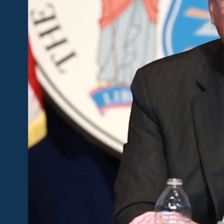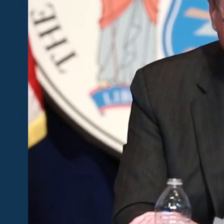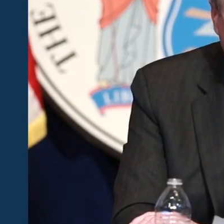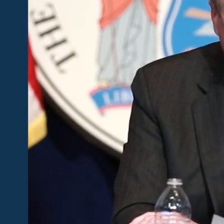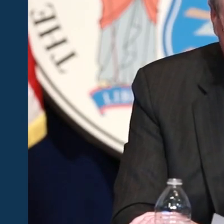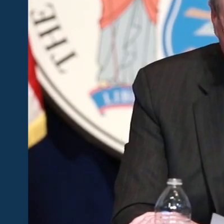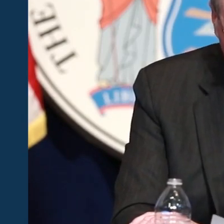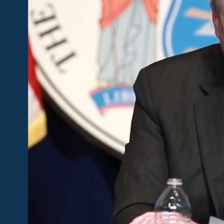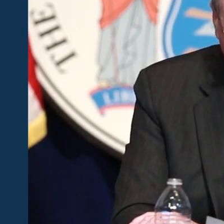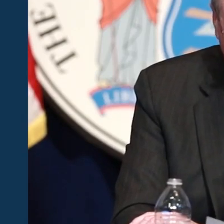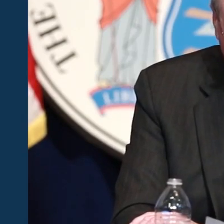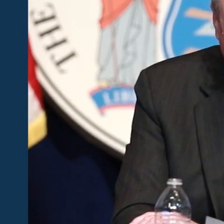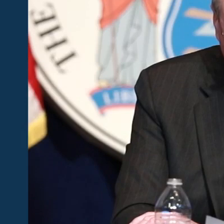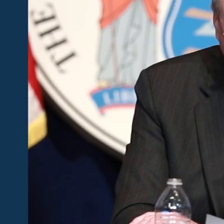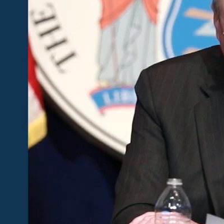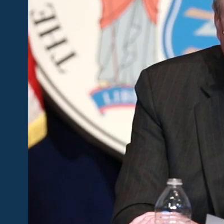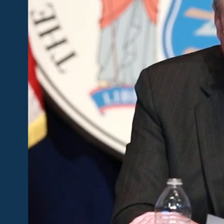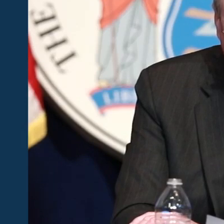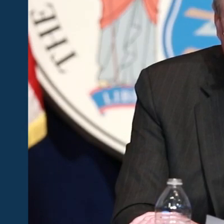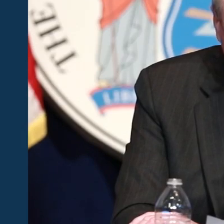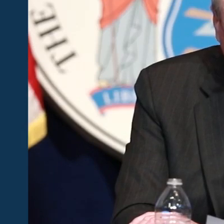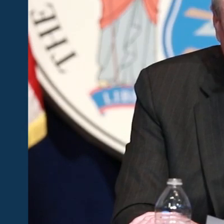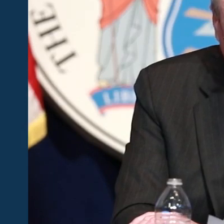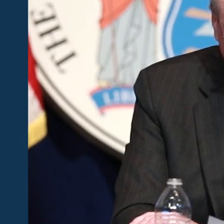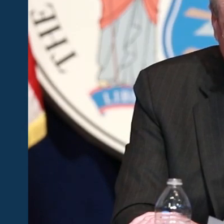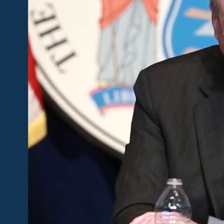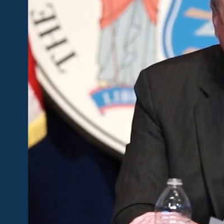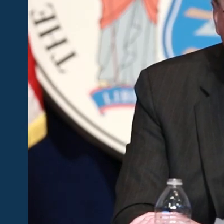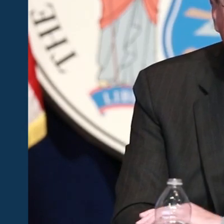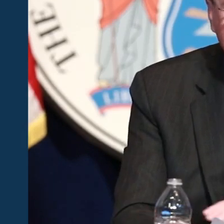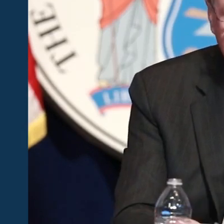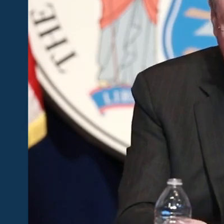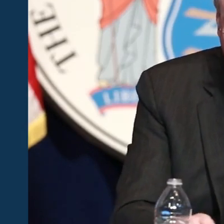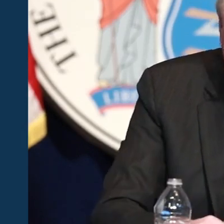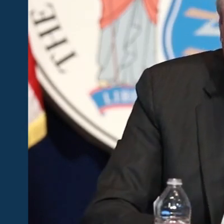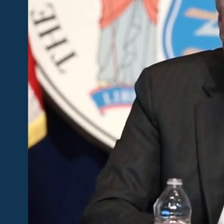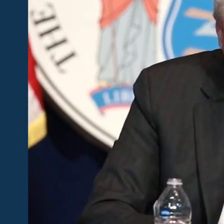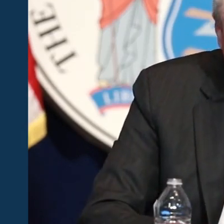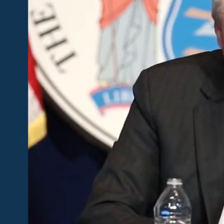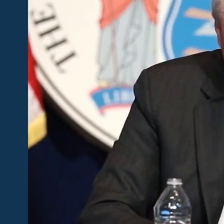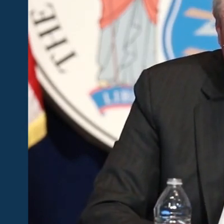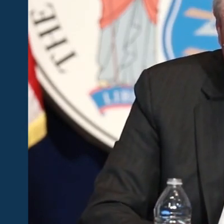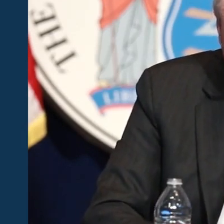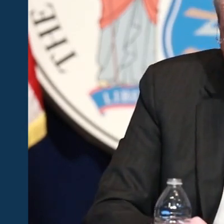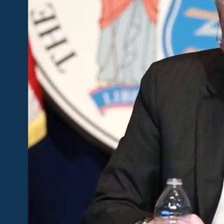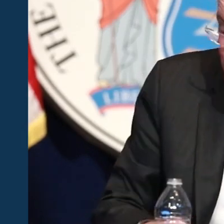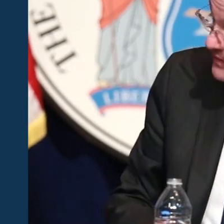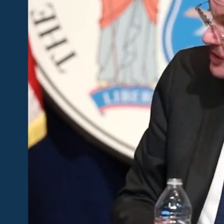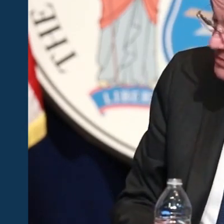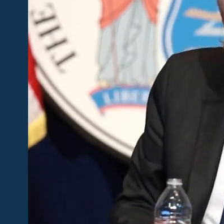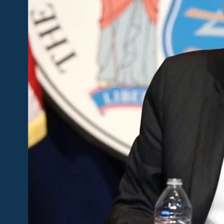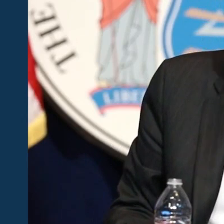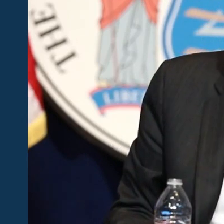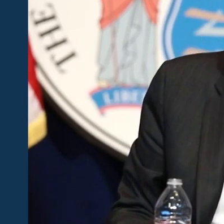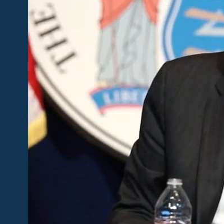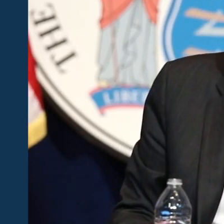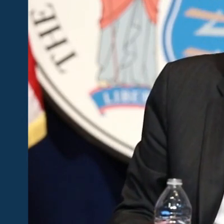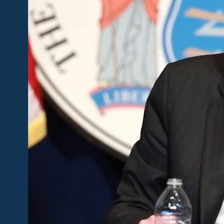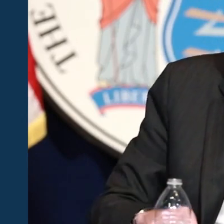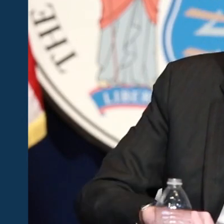state can take pride in what our friends and neighbors are doing. And now, before I close and hand the briefing over